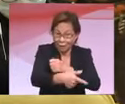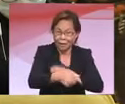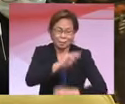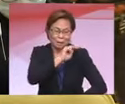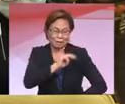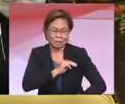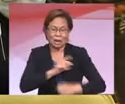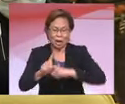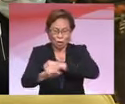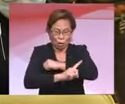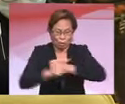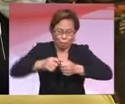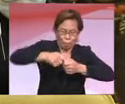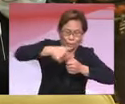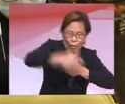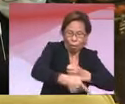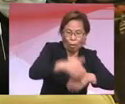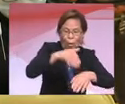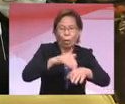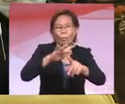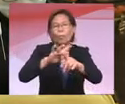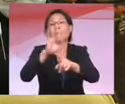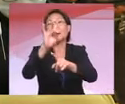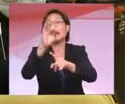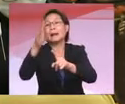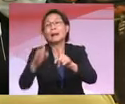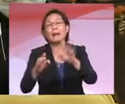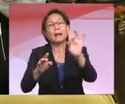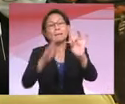mentioned that the compound was issued on August 8th.